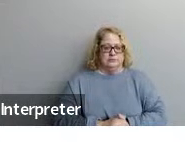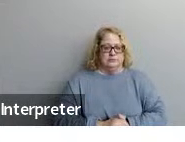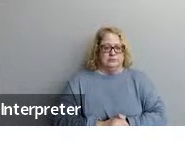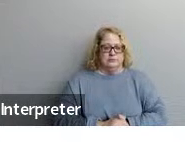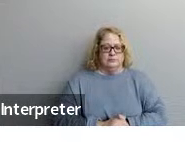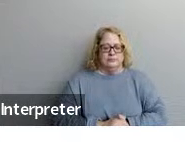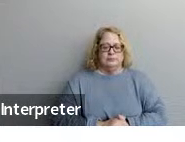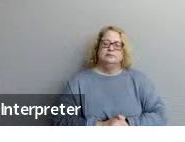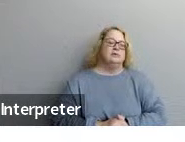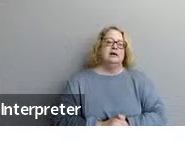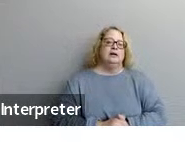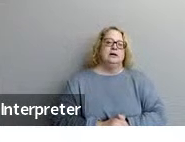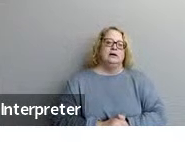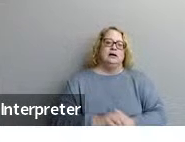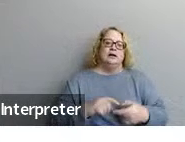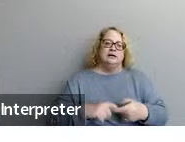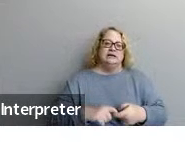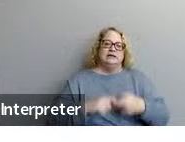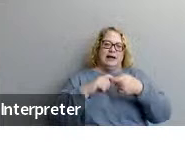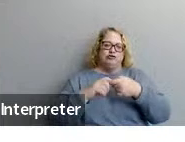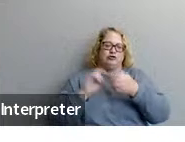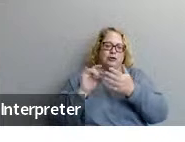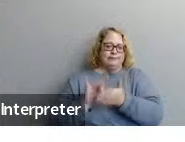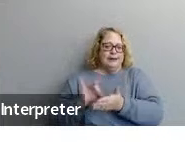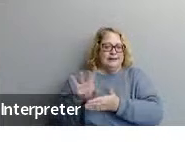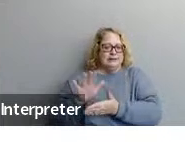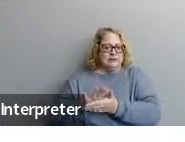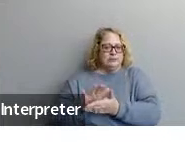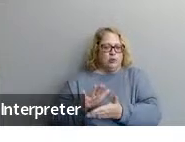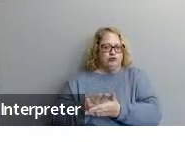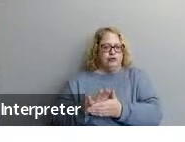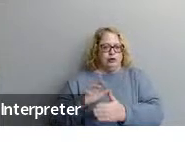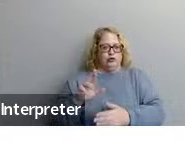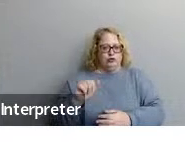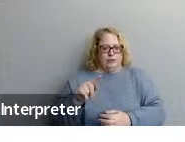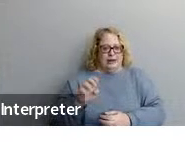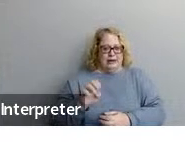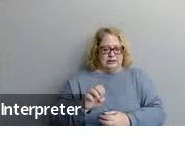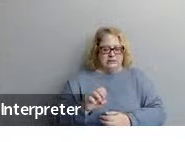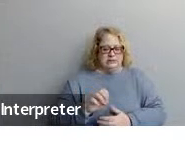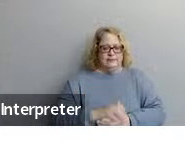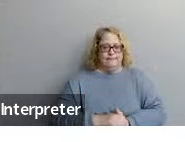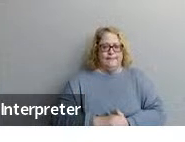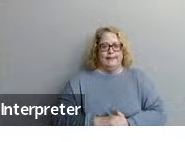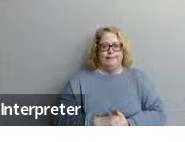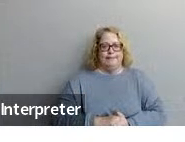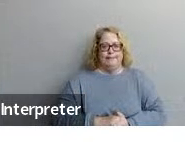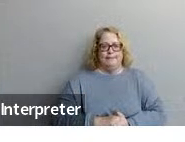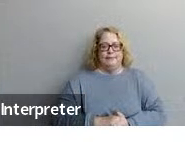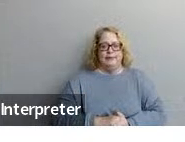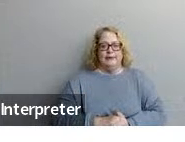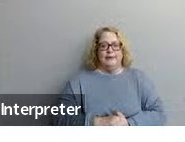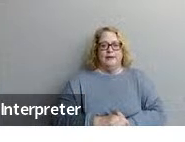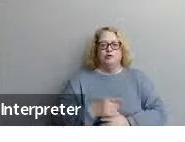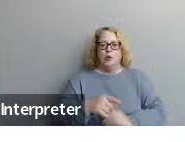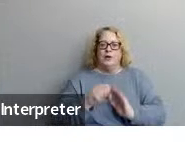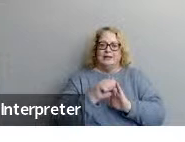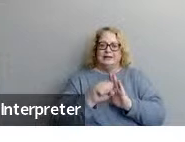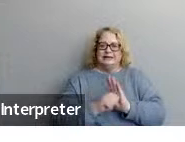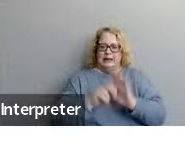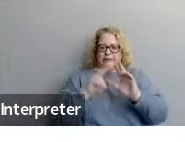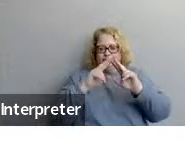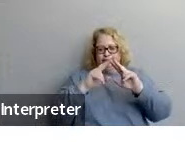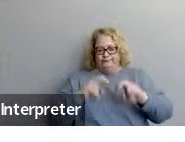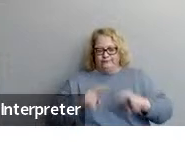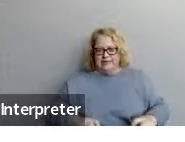Slide. Suspension and exposure rates, according to DESE. This is where the state examines